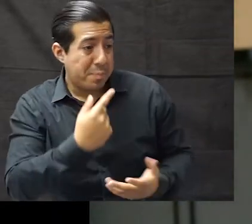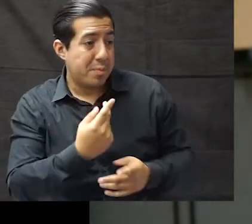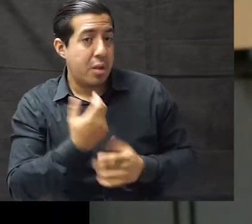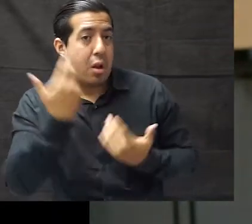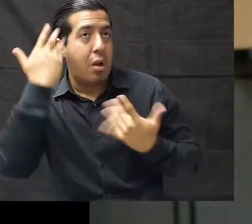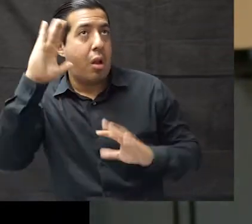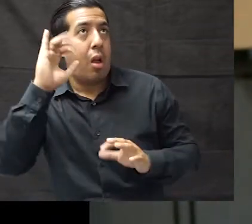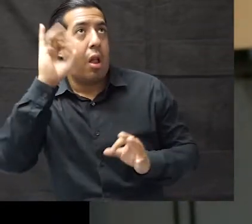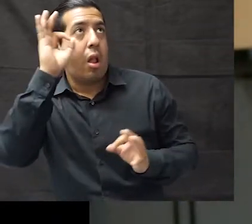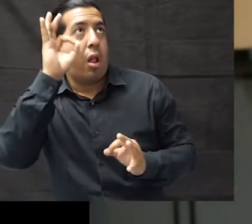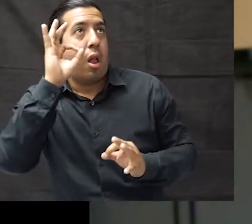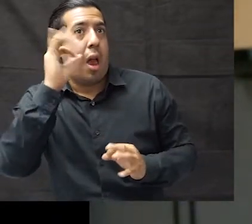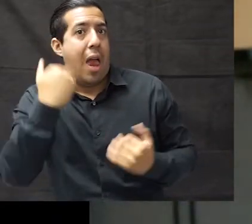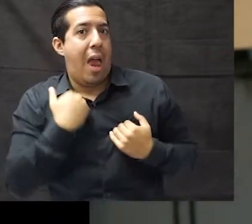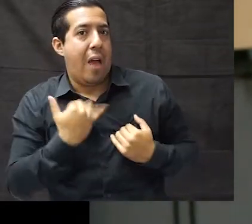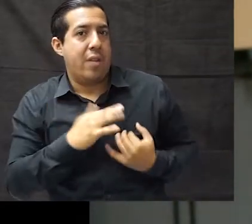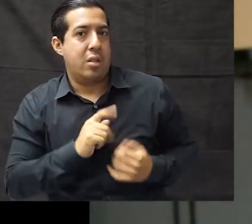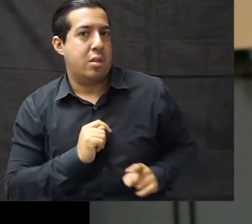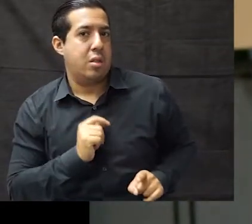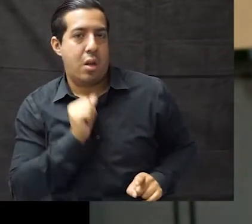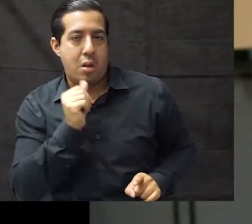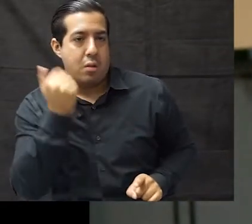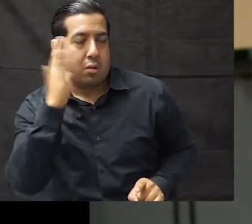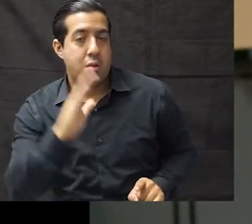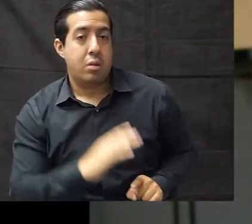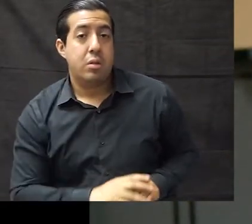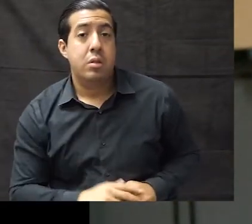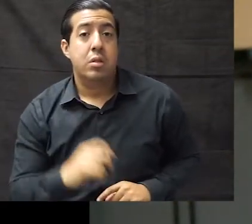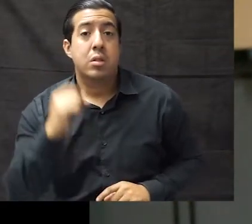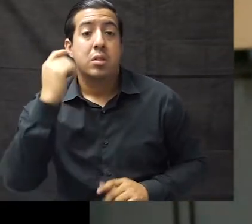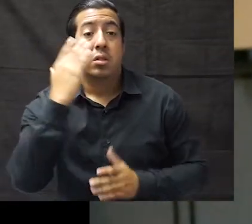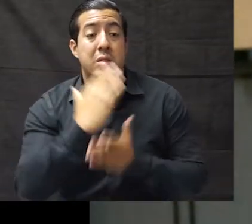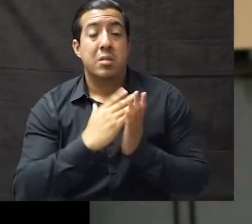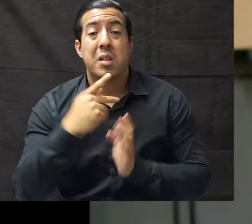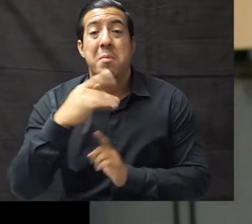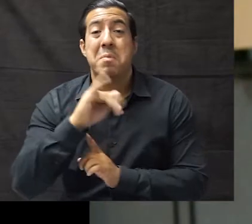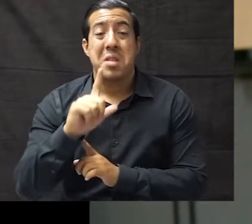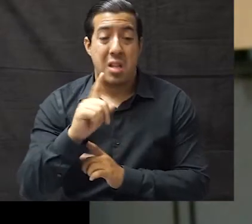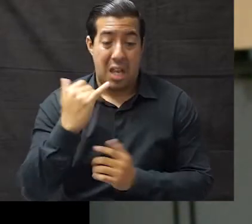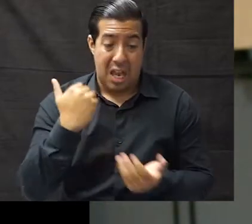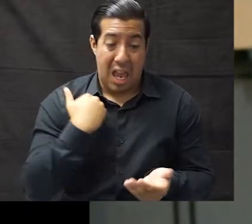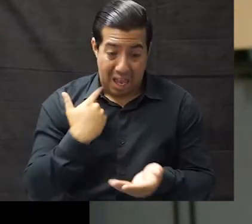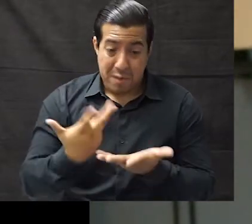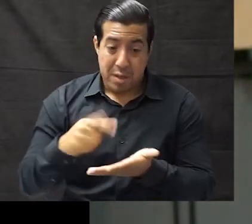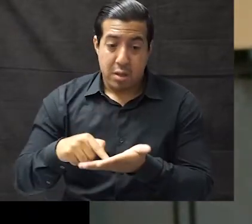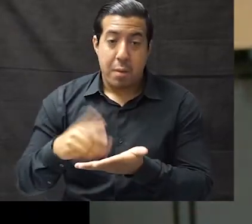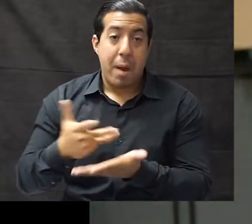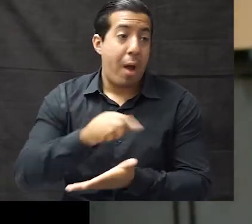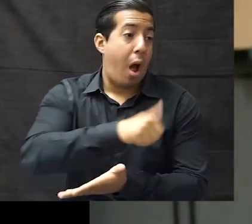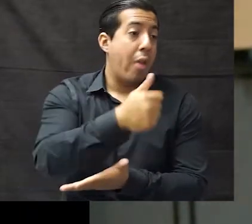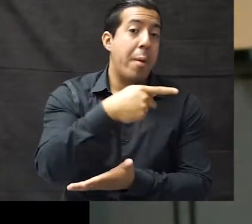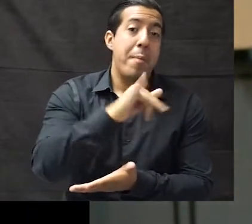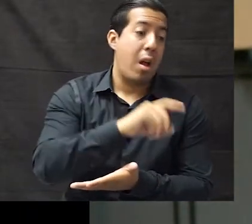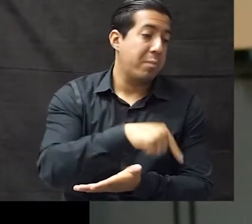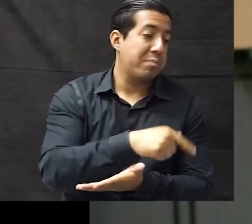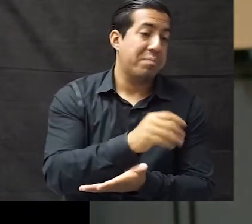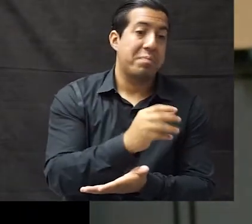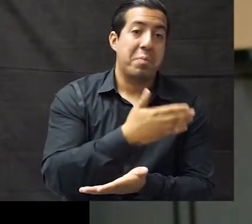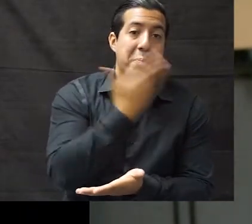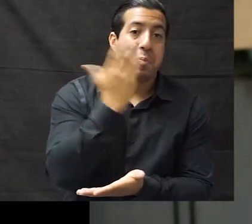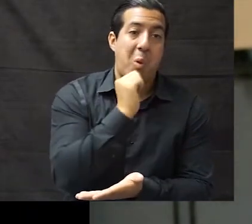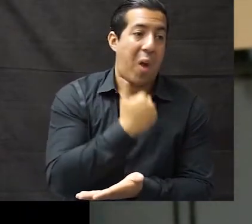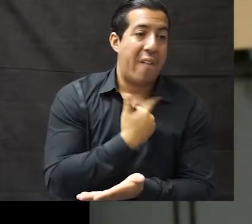whomping dose that's going to kill them. Yes, sir. Can you tell us what chemicals make up fentanyl? Okay, so